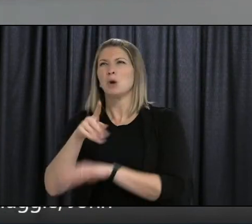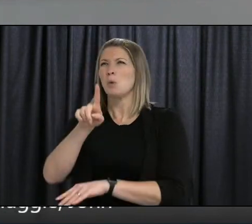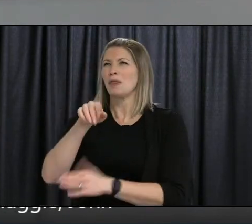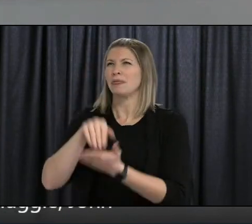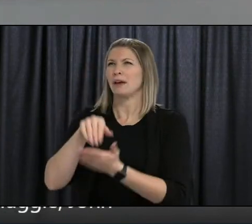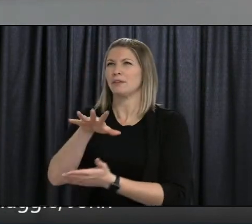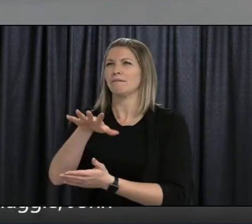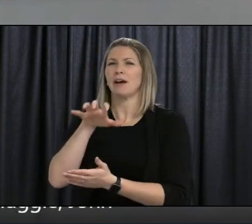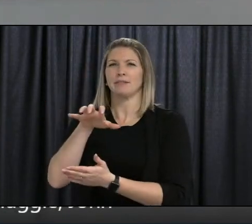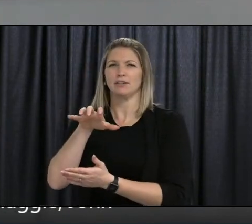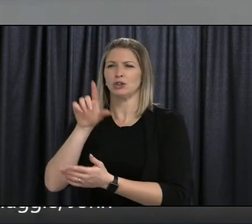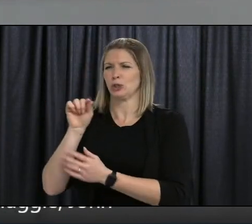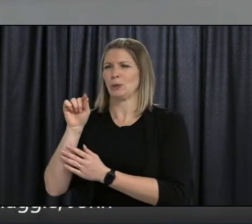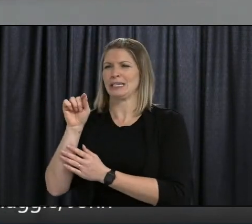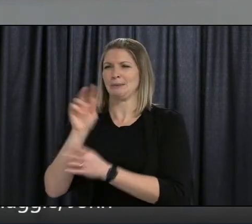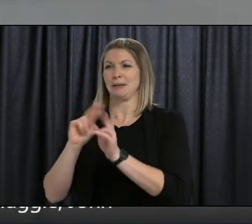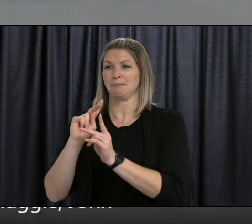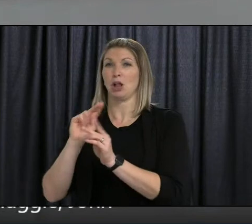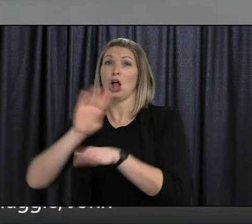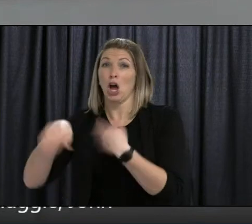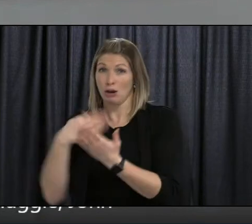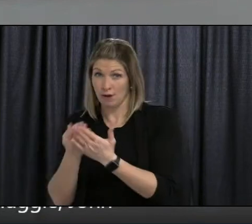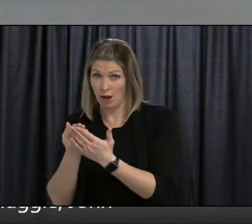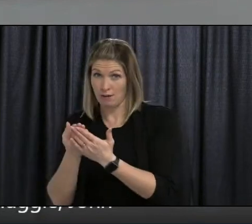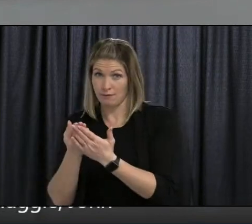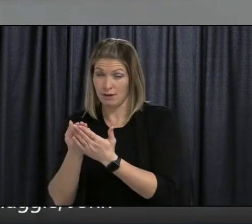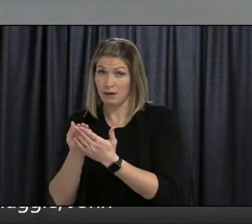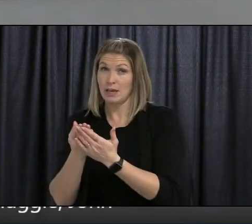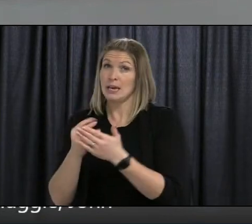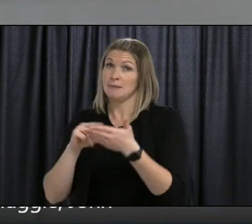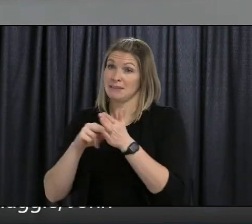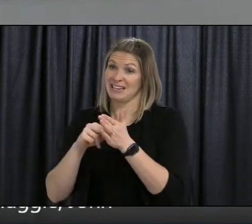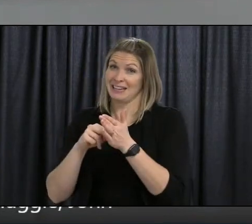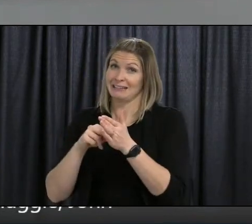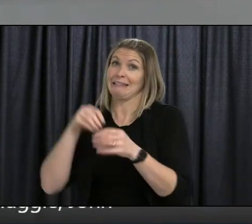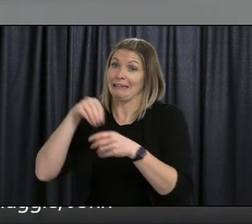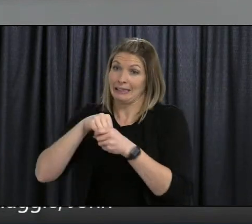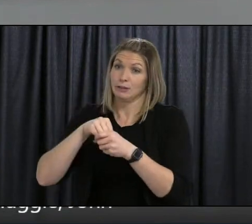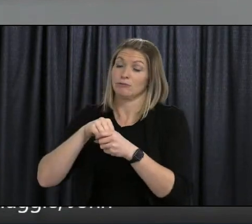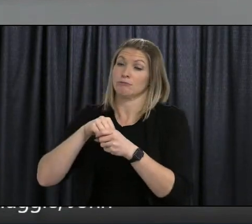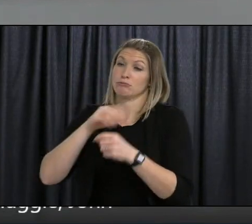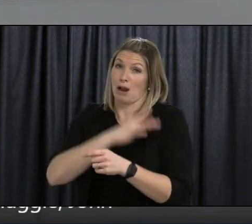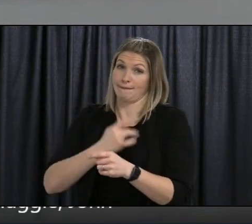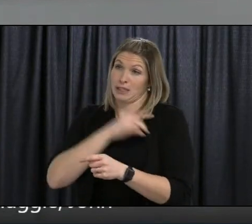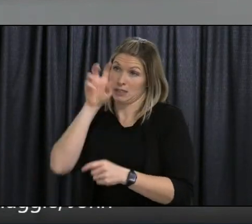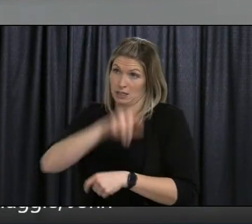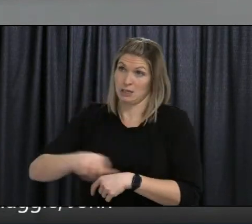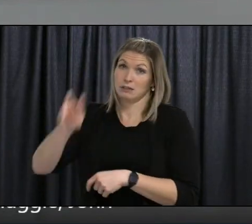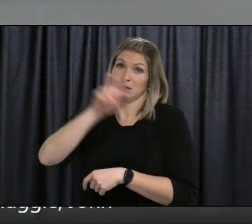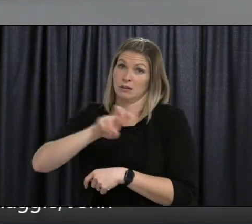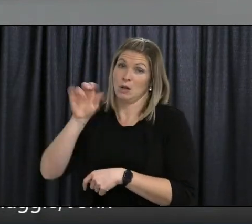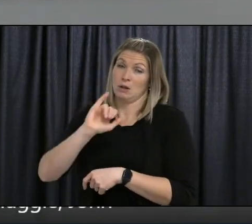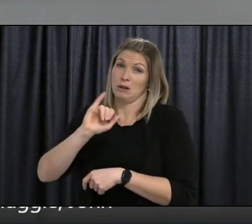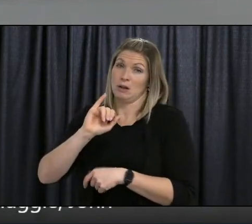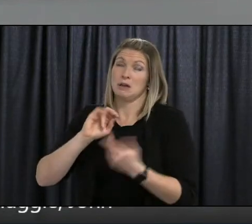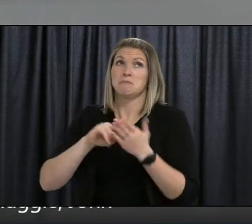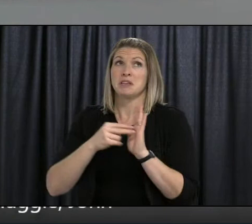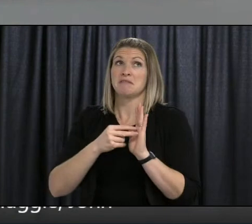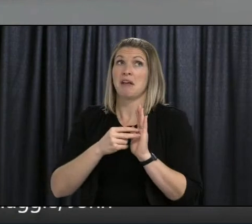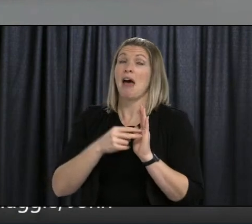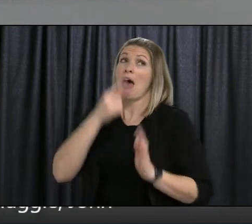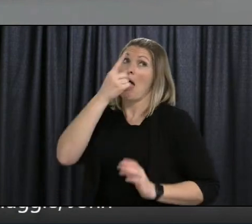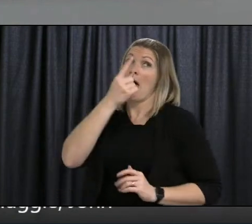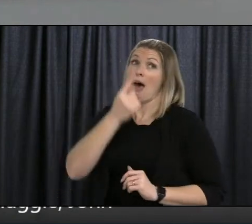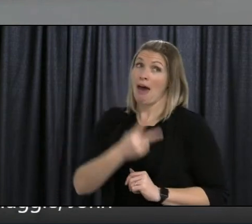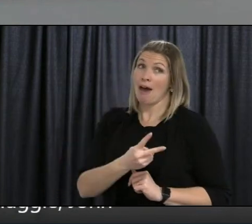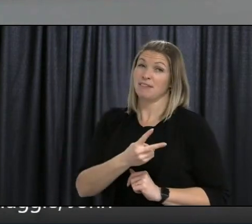entries, and that would include the Labrador borders, which by and large account for well over half and often 2/3